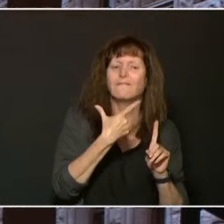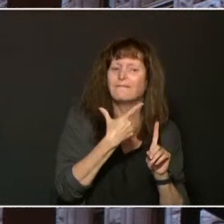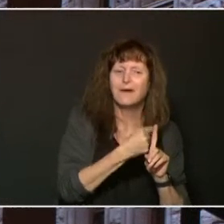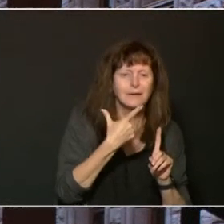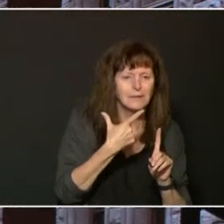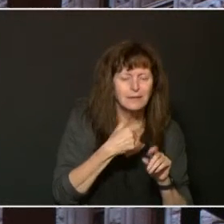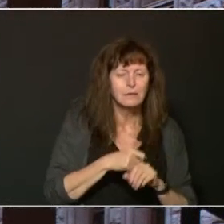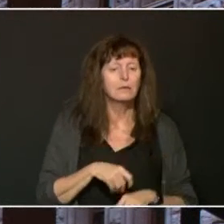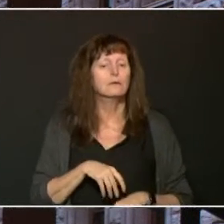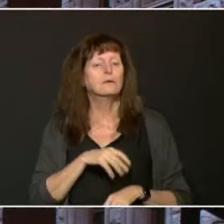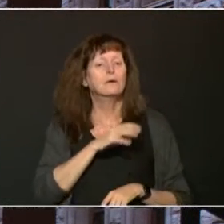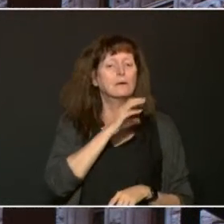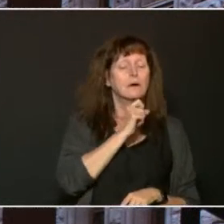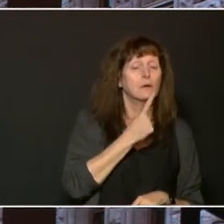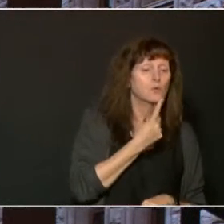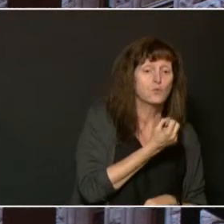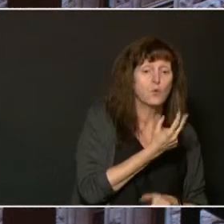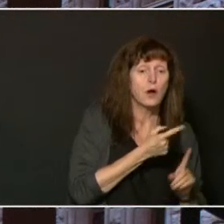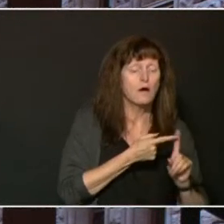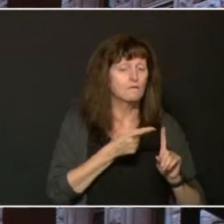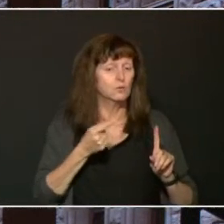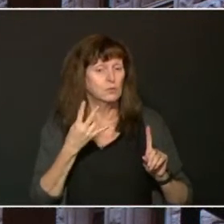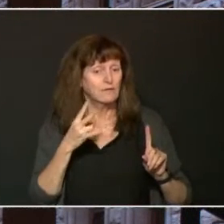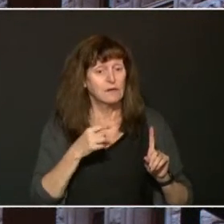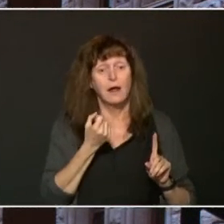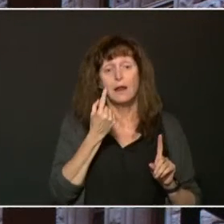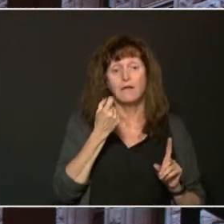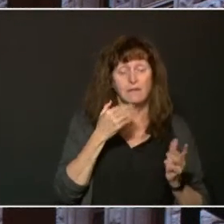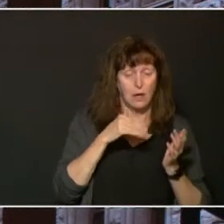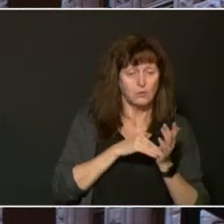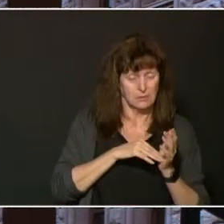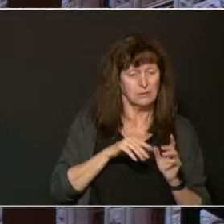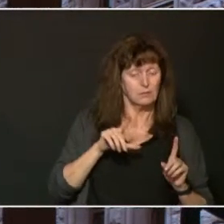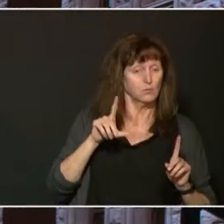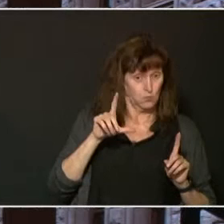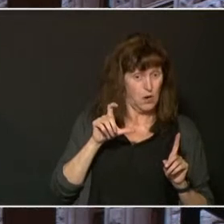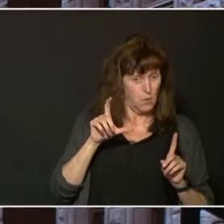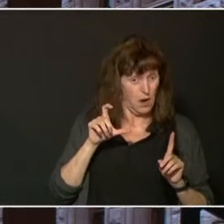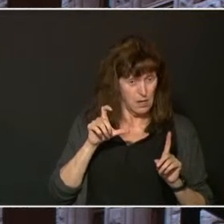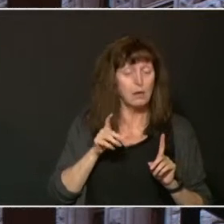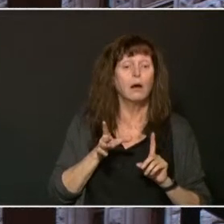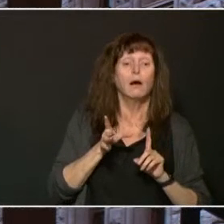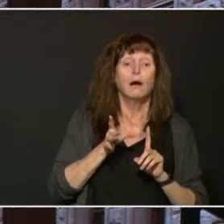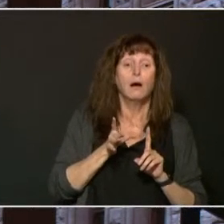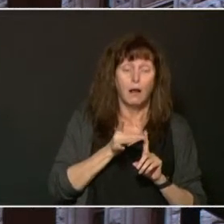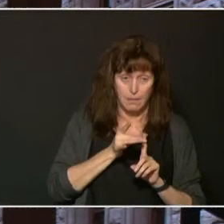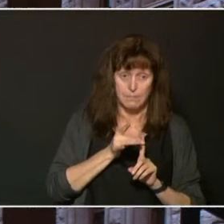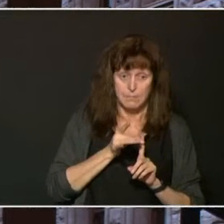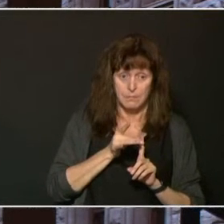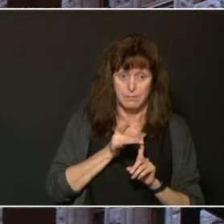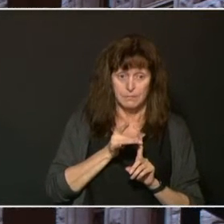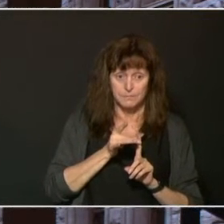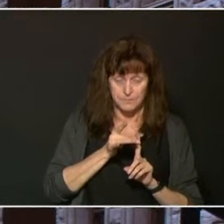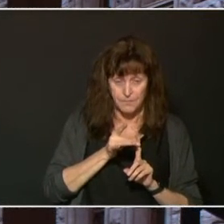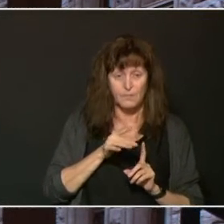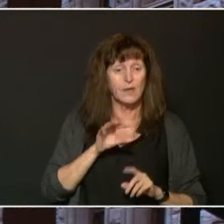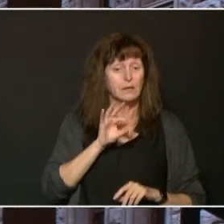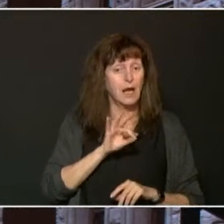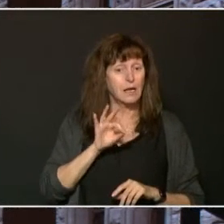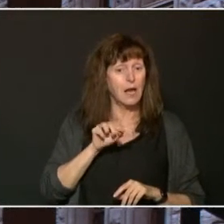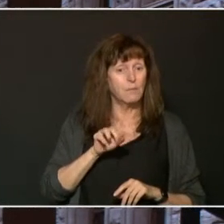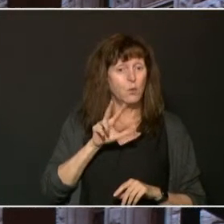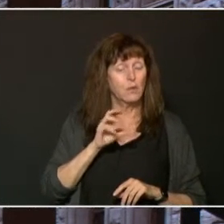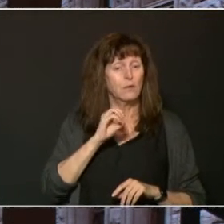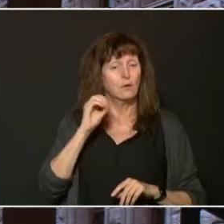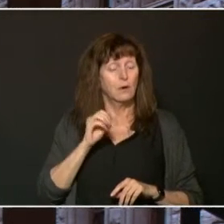had 11,721 cases in the last 3 months, and 99.3% were unvaccinated.